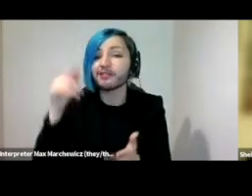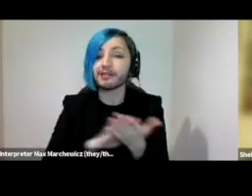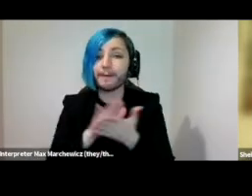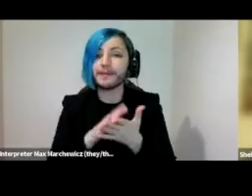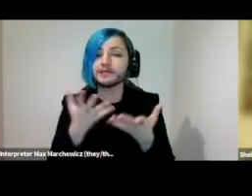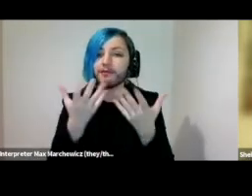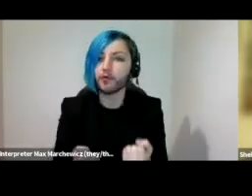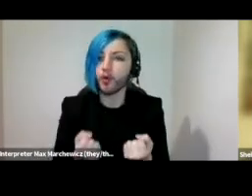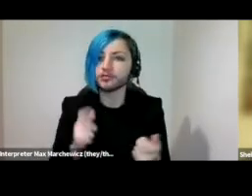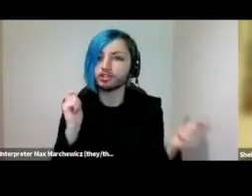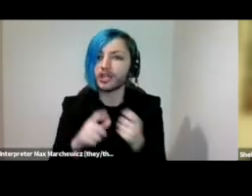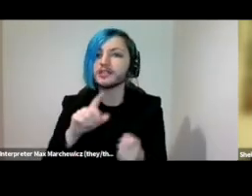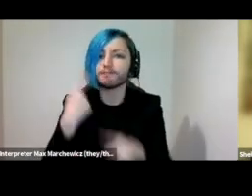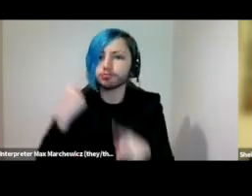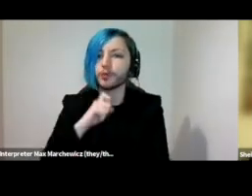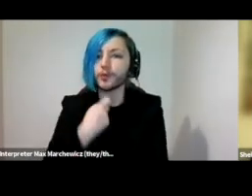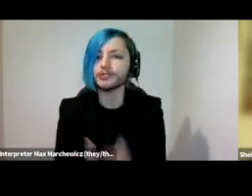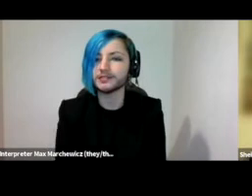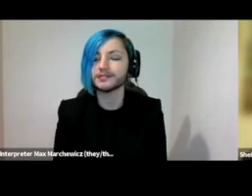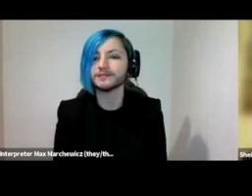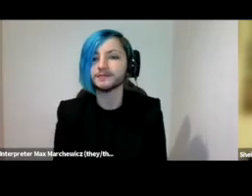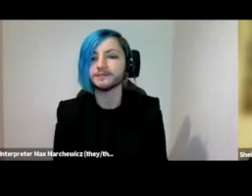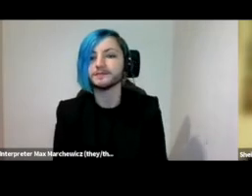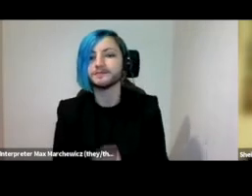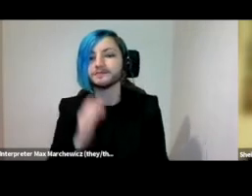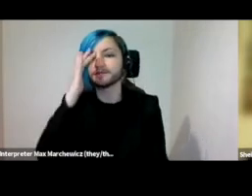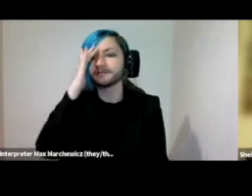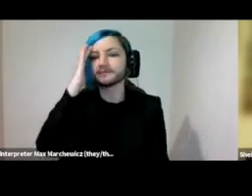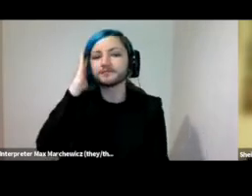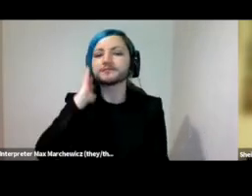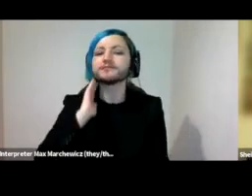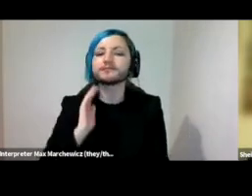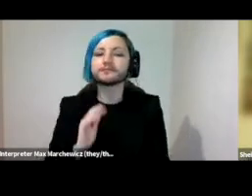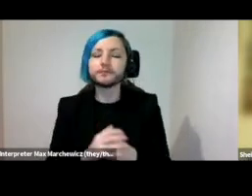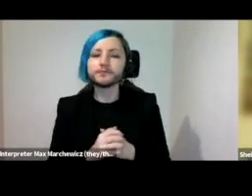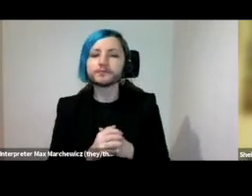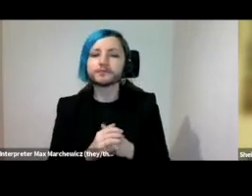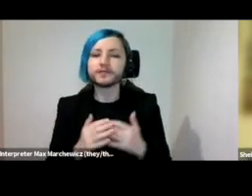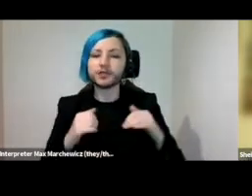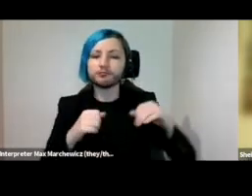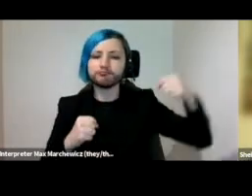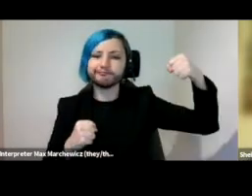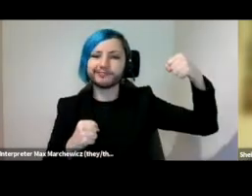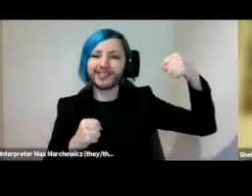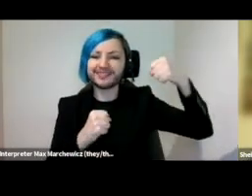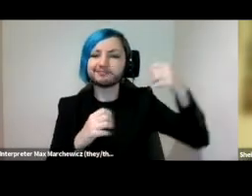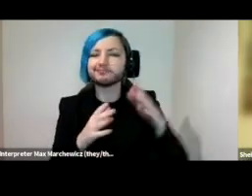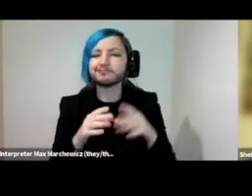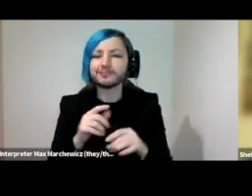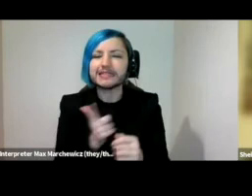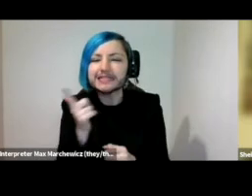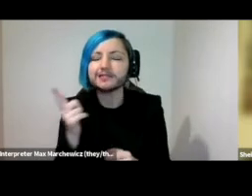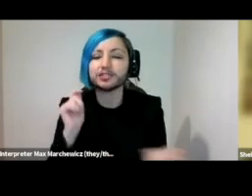the force of gravity depends on separation. Separation changes and the force changes instantly. Well,